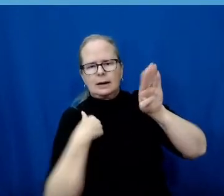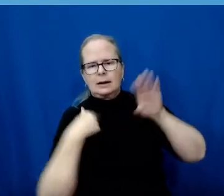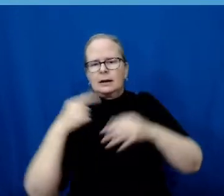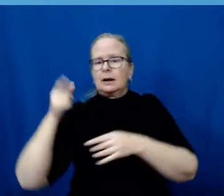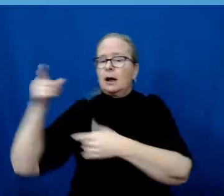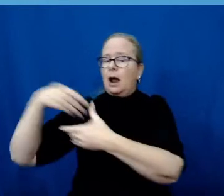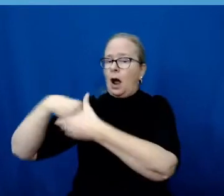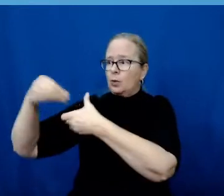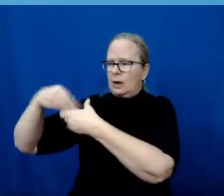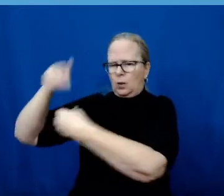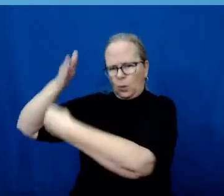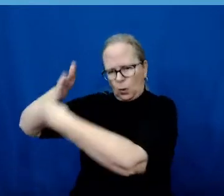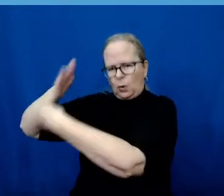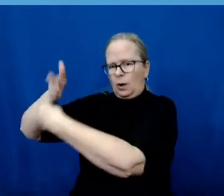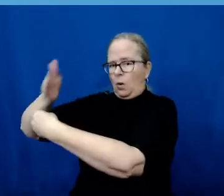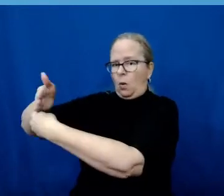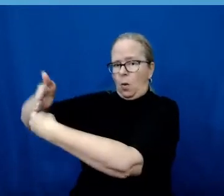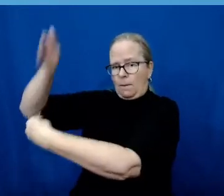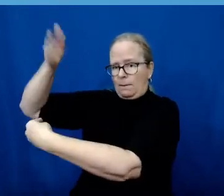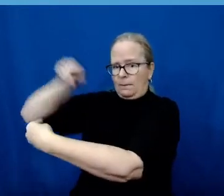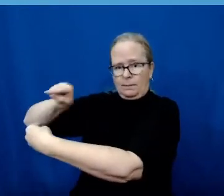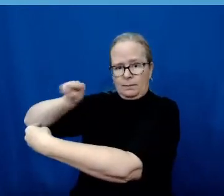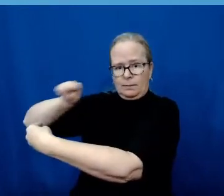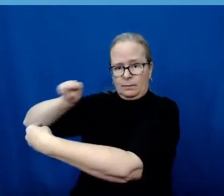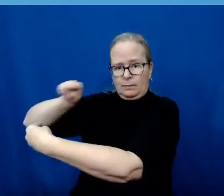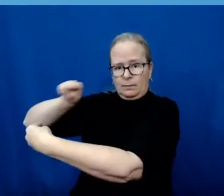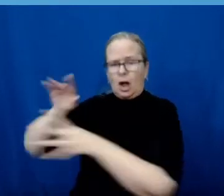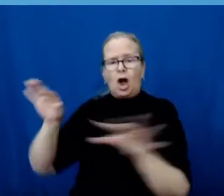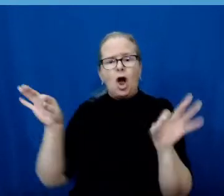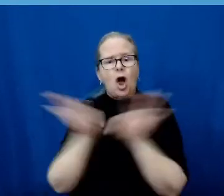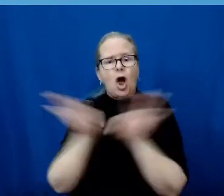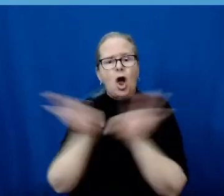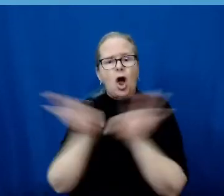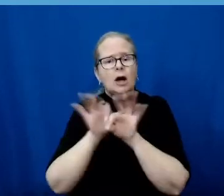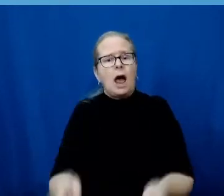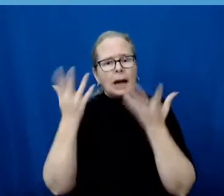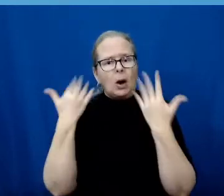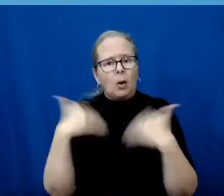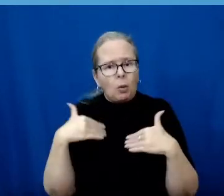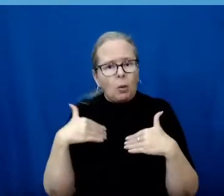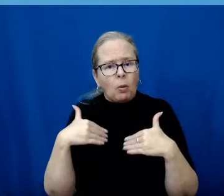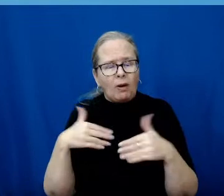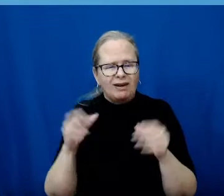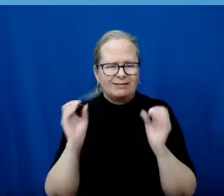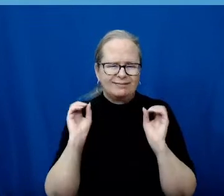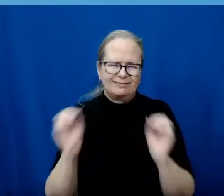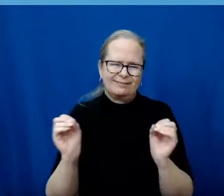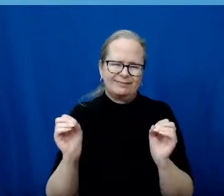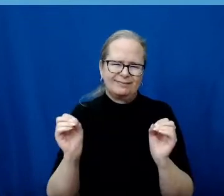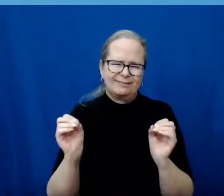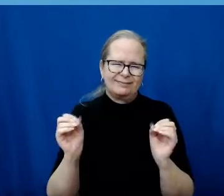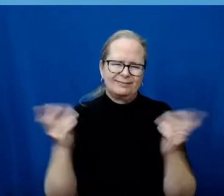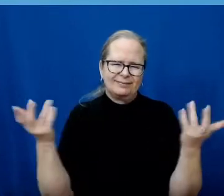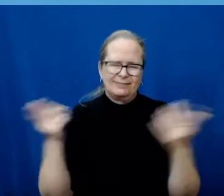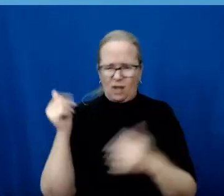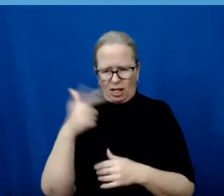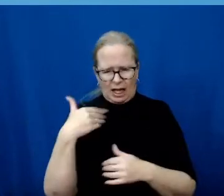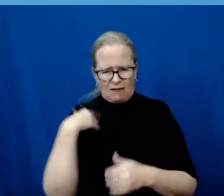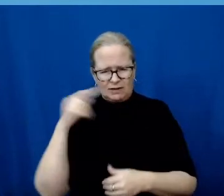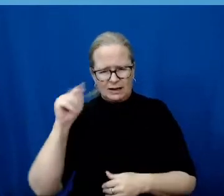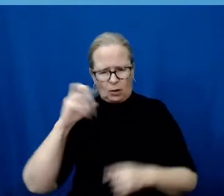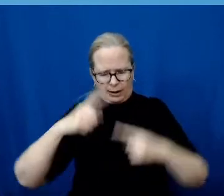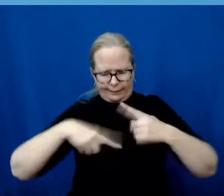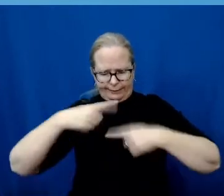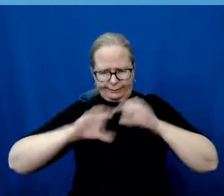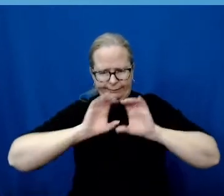costs absolutely nothing to do that. But that becomes the barrier. That stops the airflow from the house